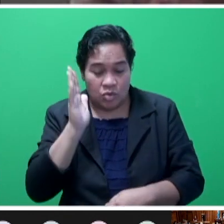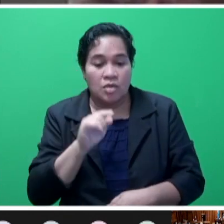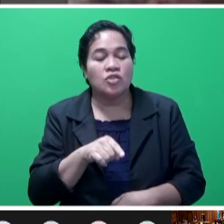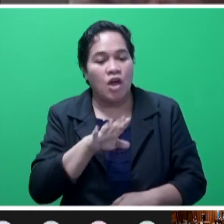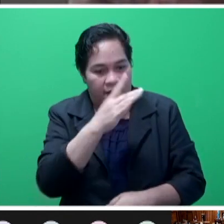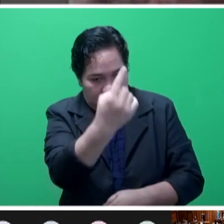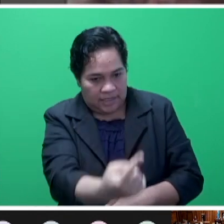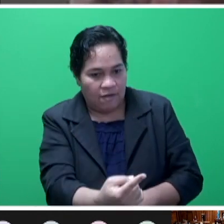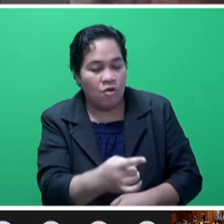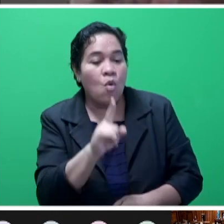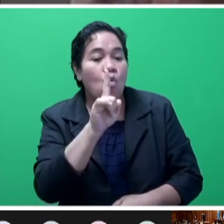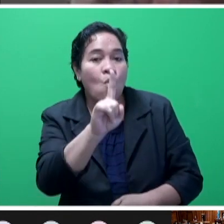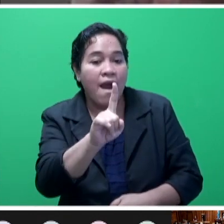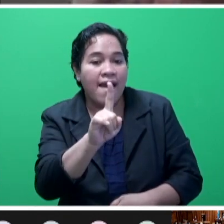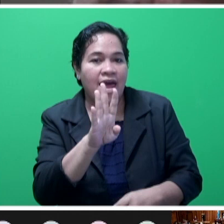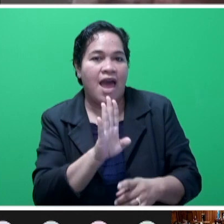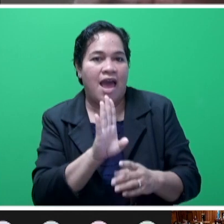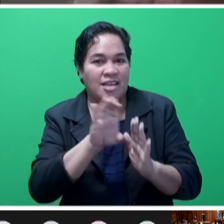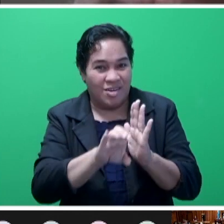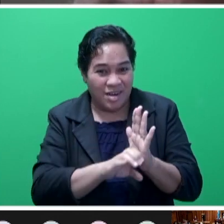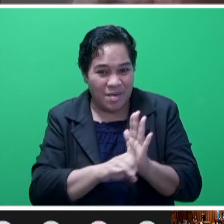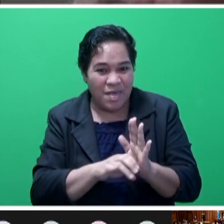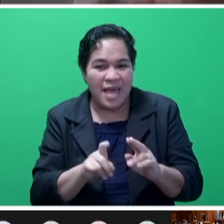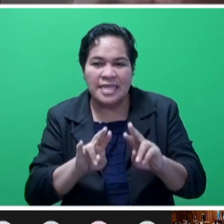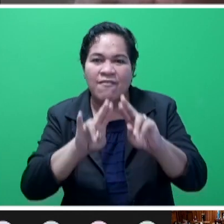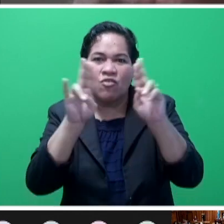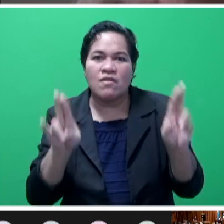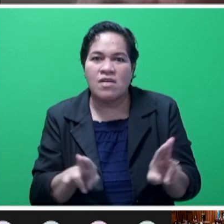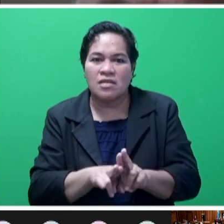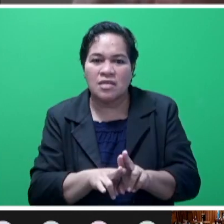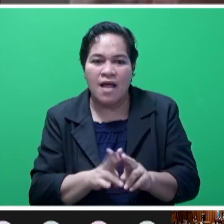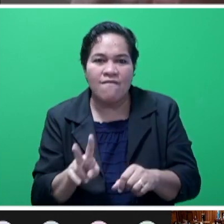one curriculum that is universal, with universal values that could be taught.